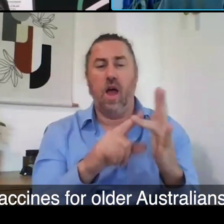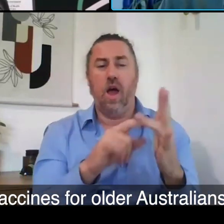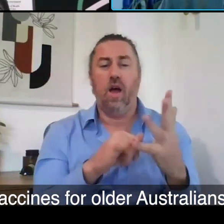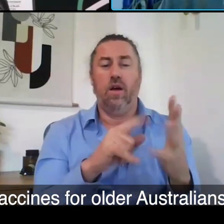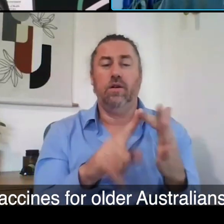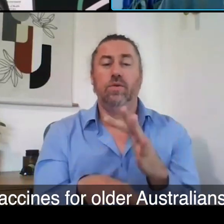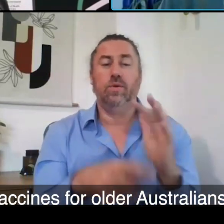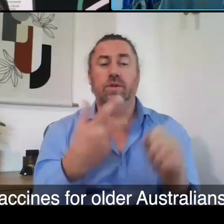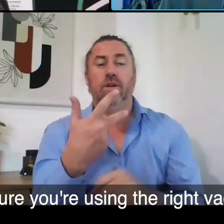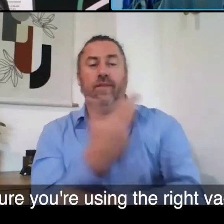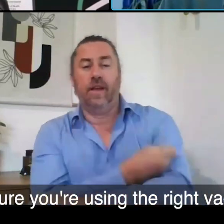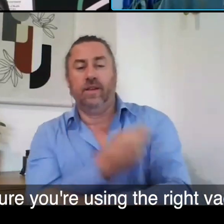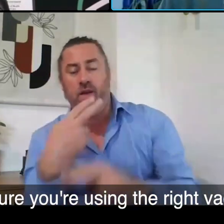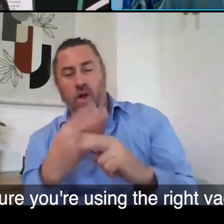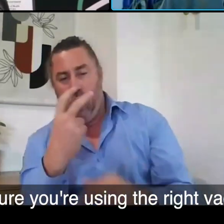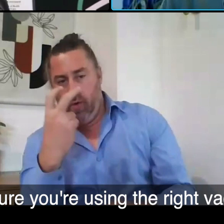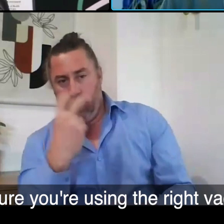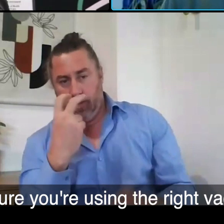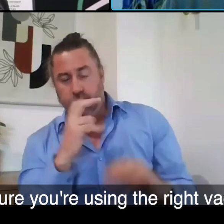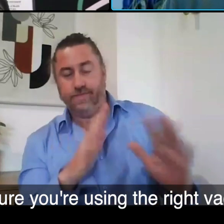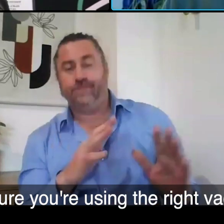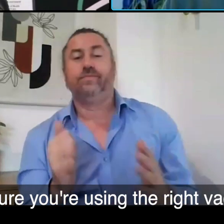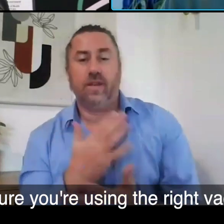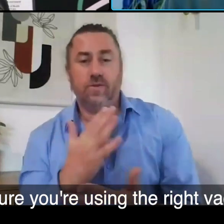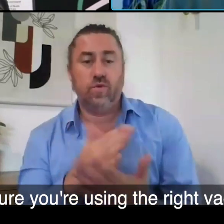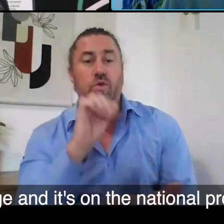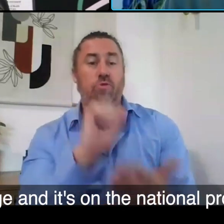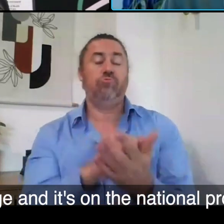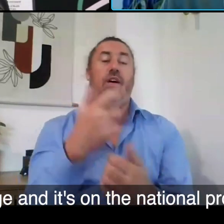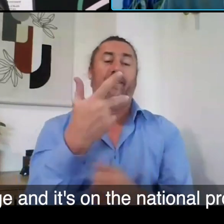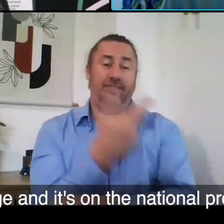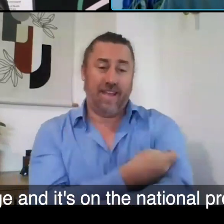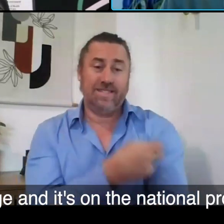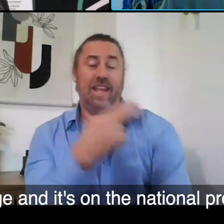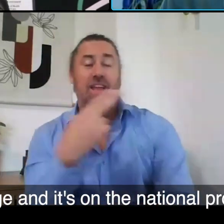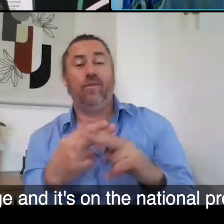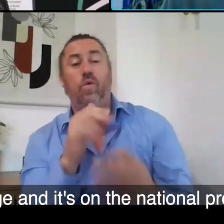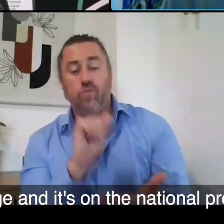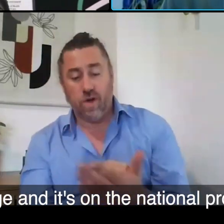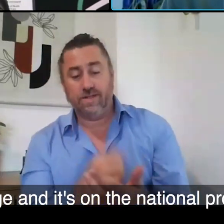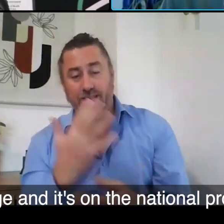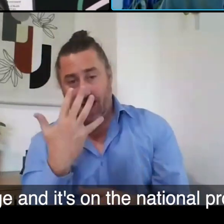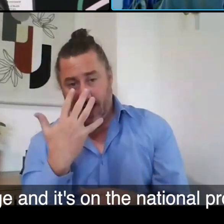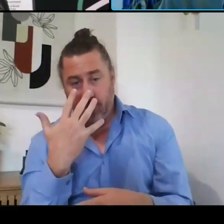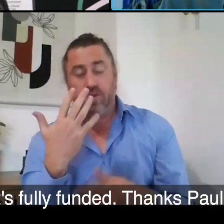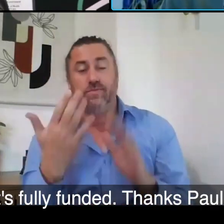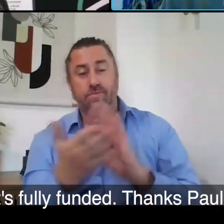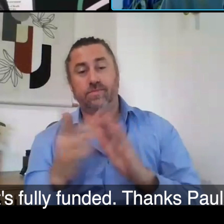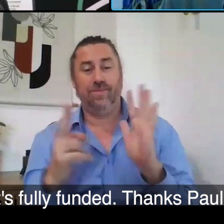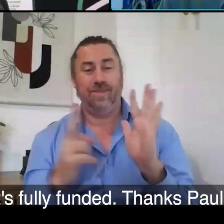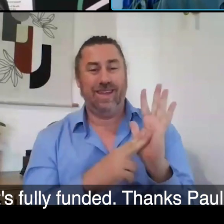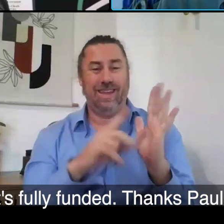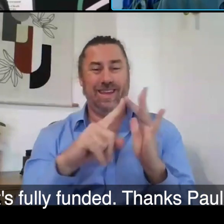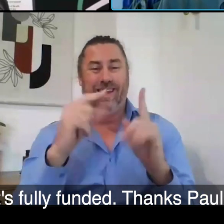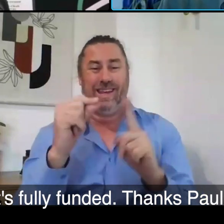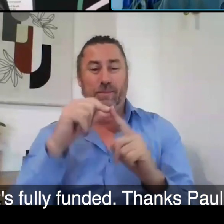for older Australians. So making sure you're using the right vaccine for the right age and it's on the national program, it's